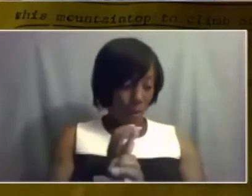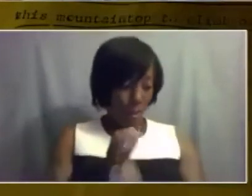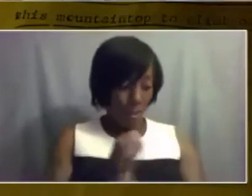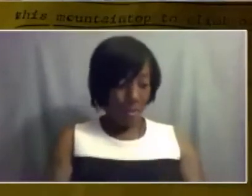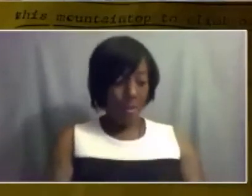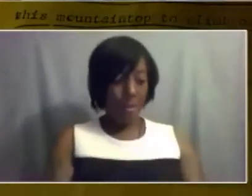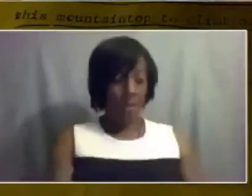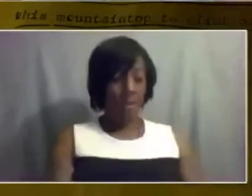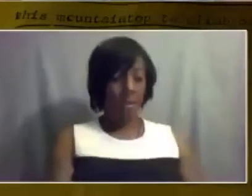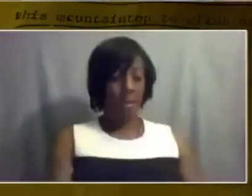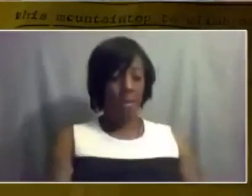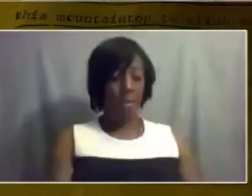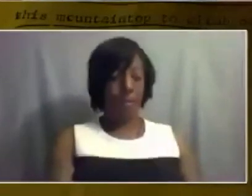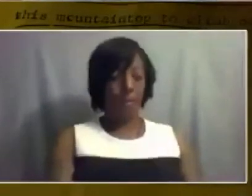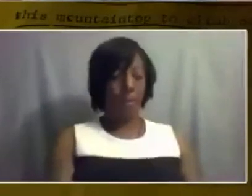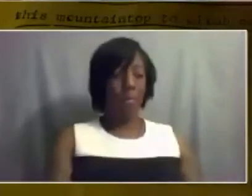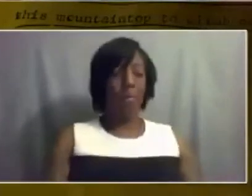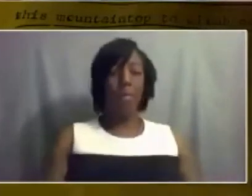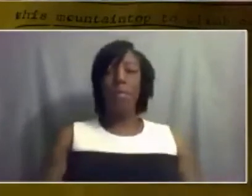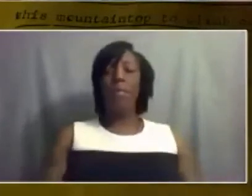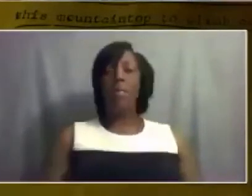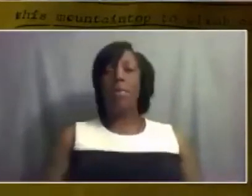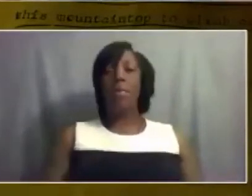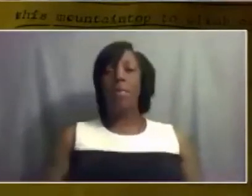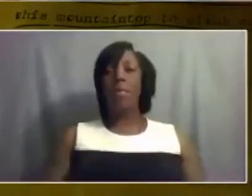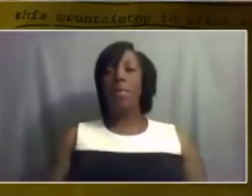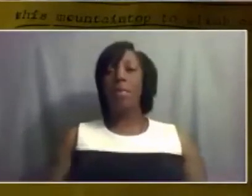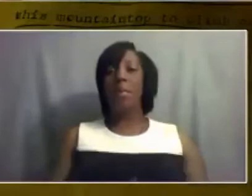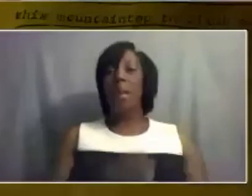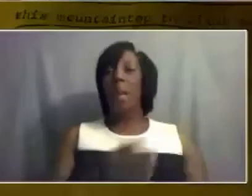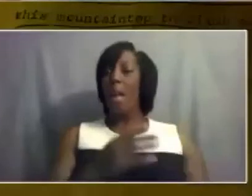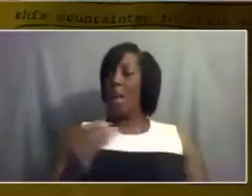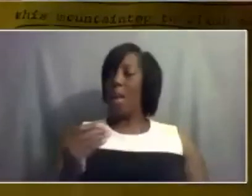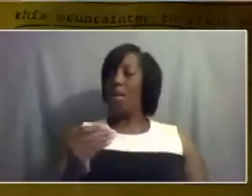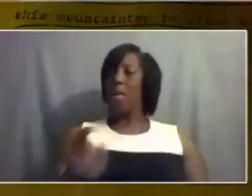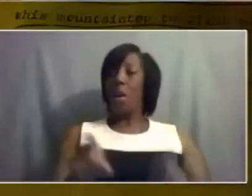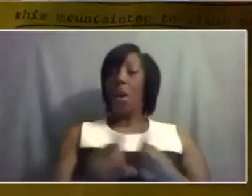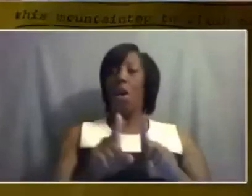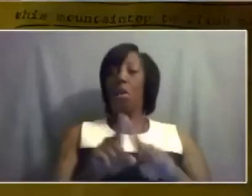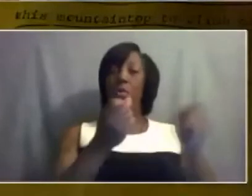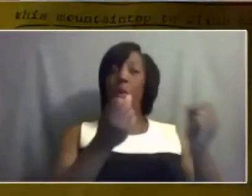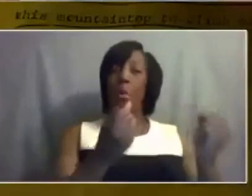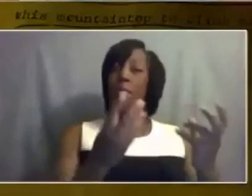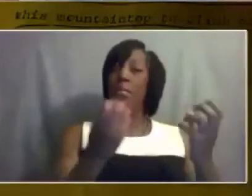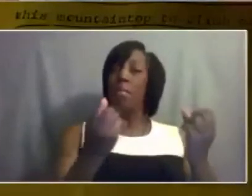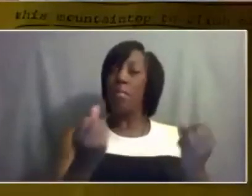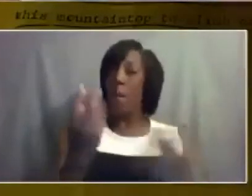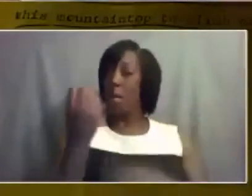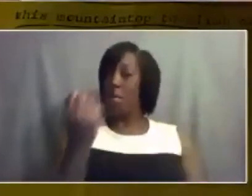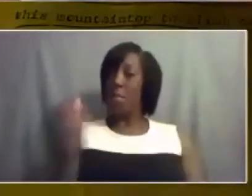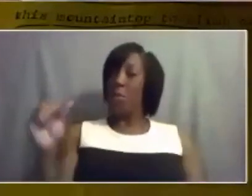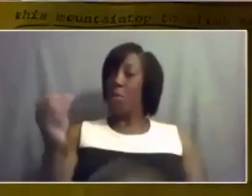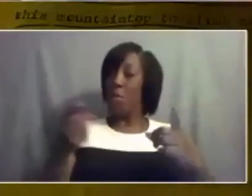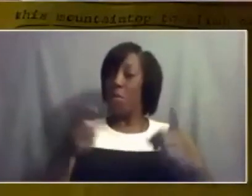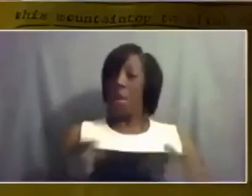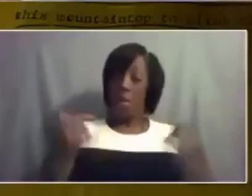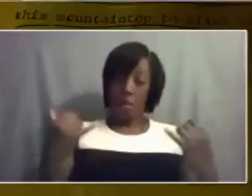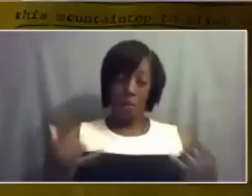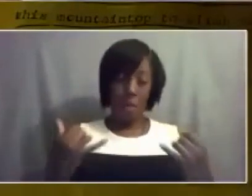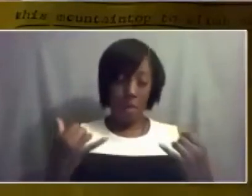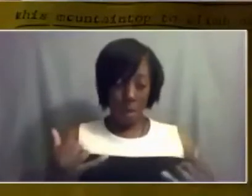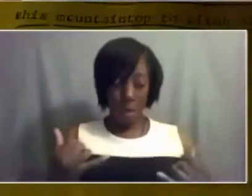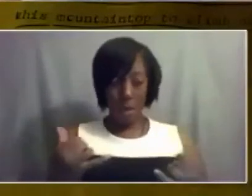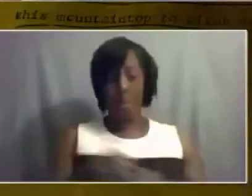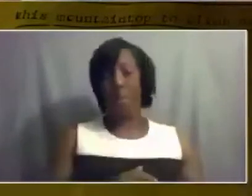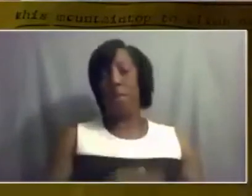relief? And in light of the ongoing movements that are in motion at this moment, the, of